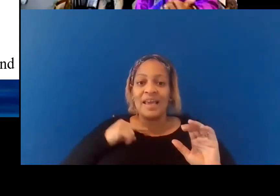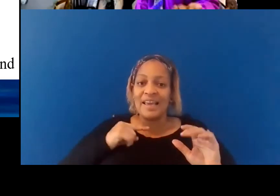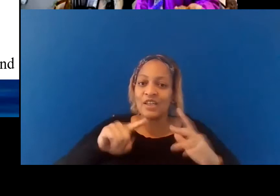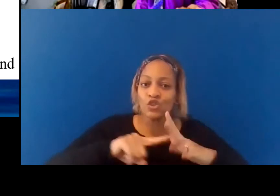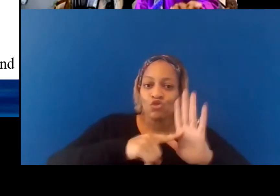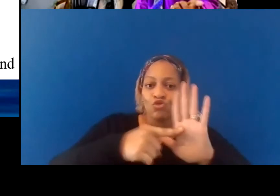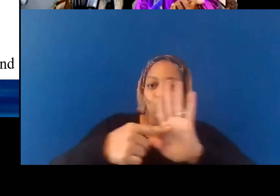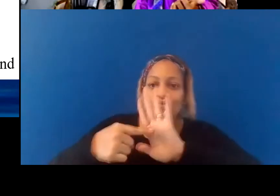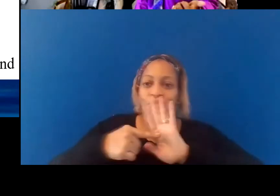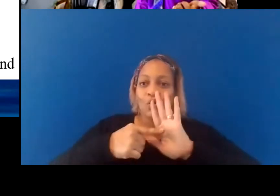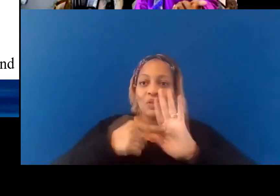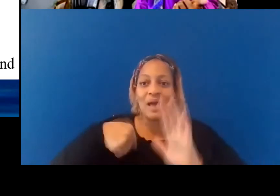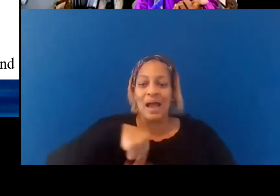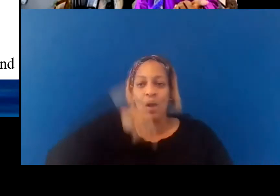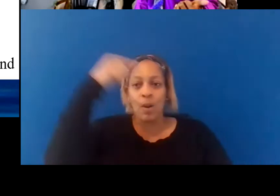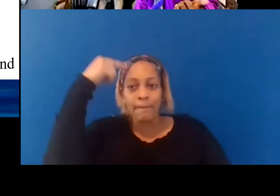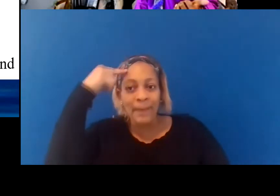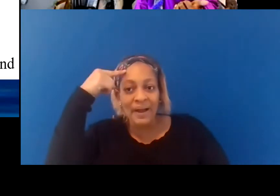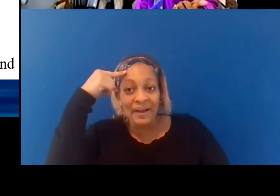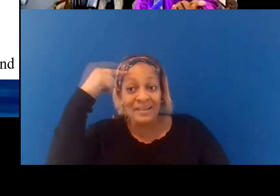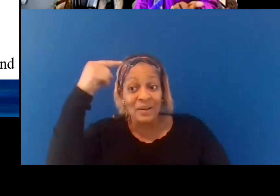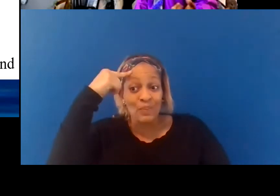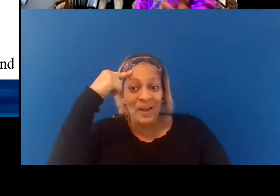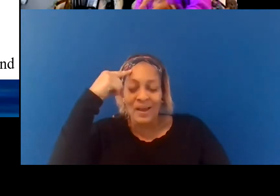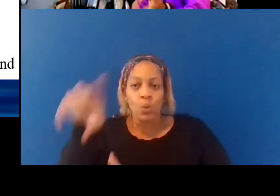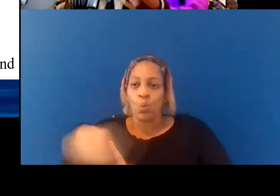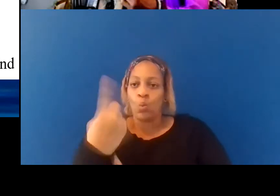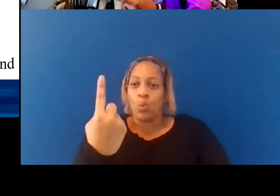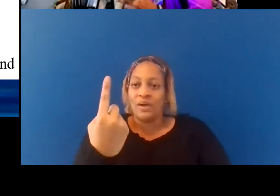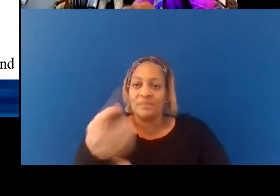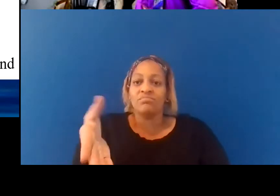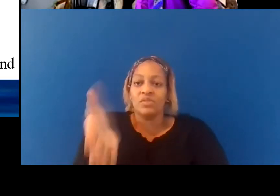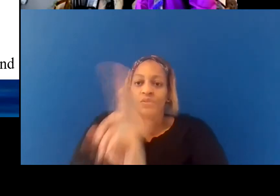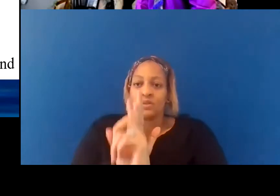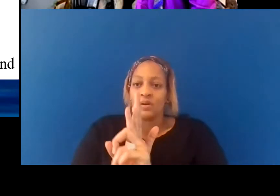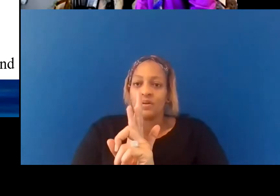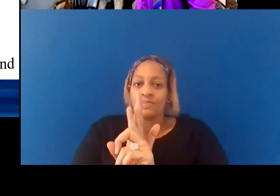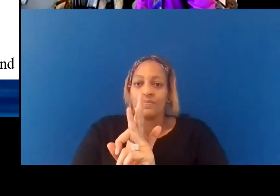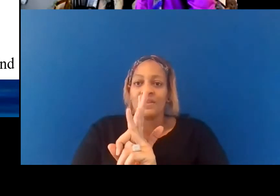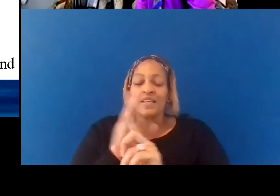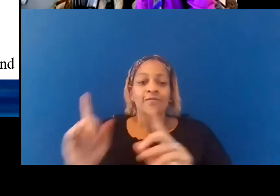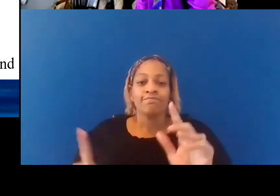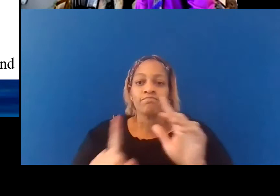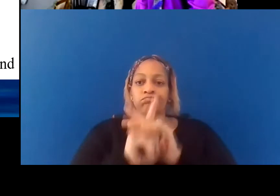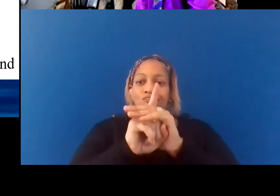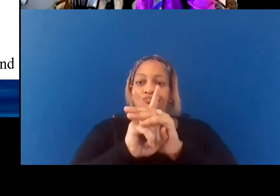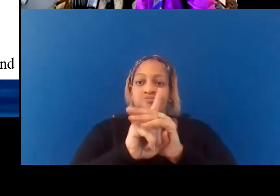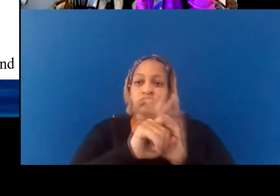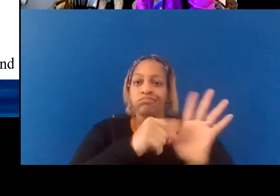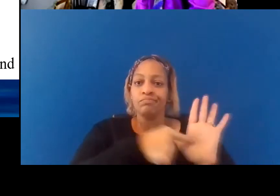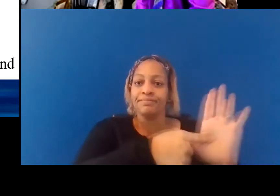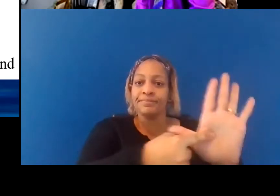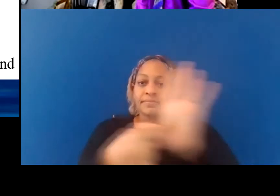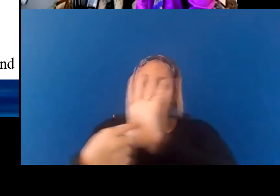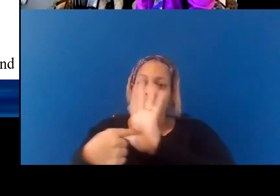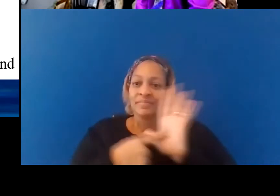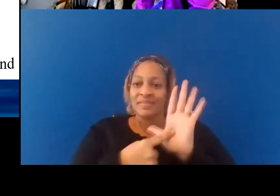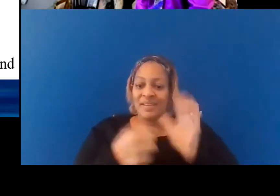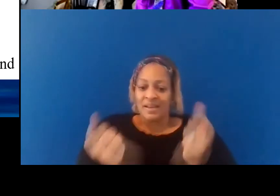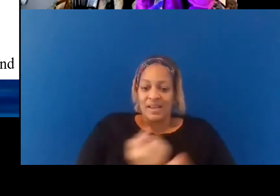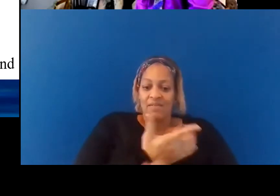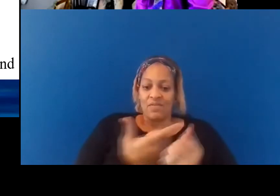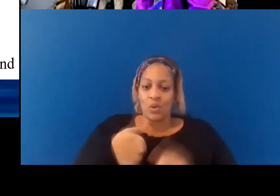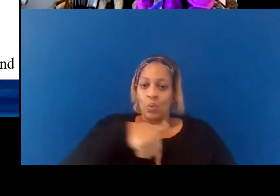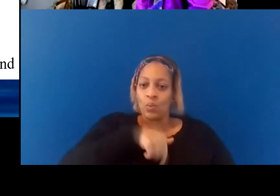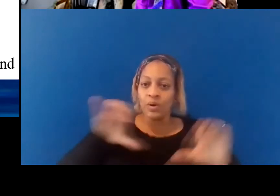minds. There is only one mind, and that mind is God, and reveals itself in what we are doing.